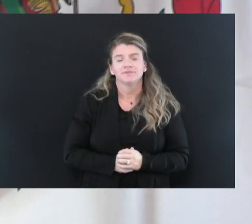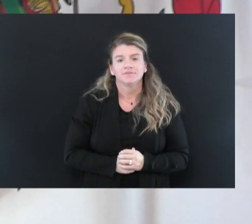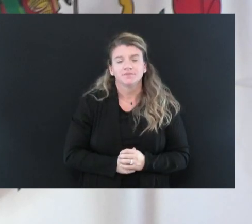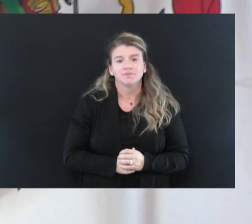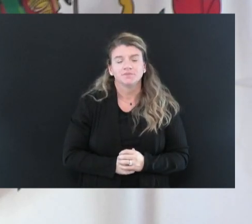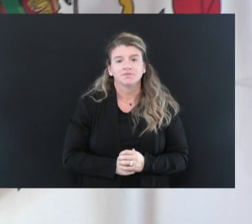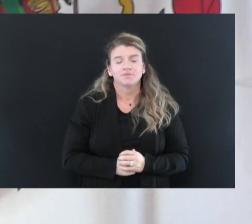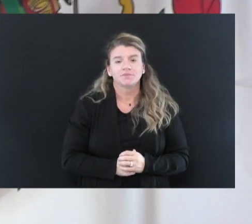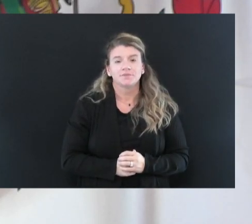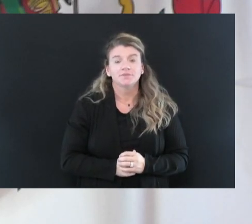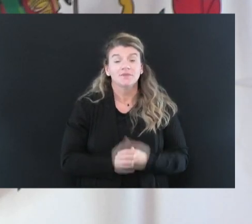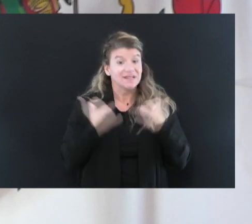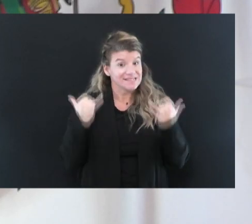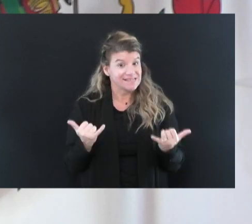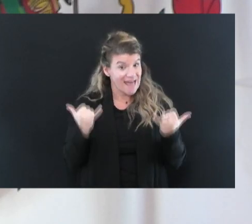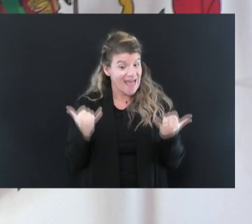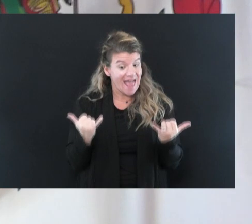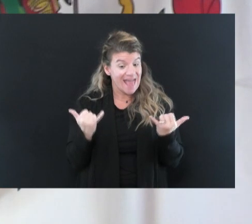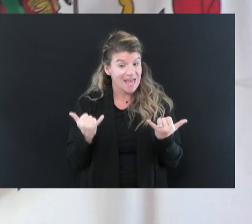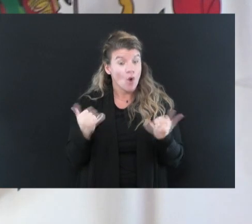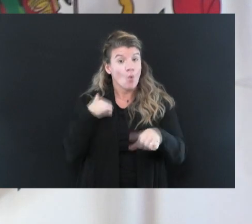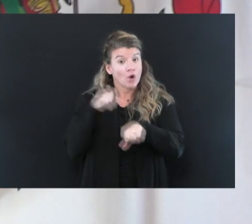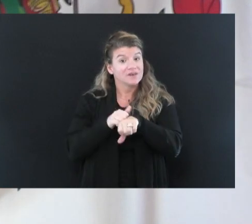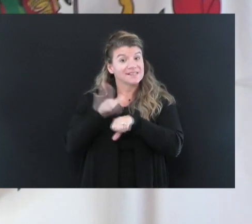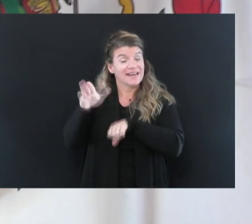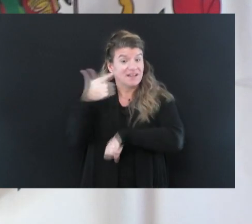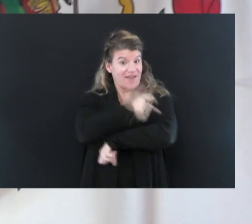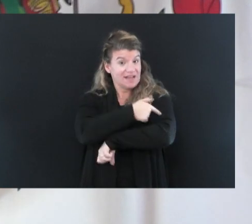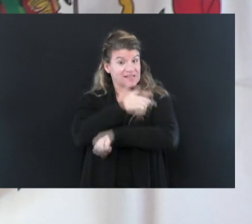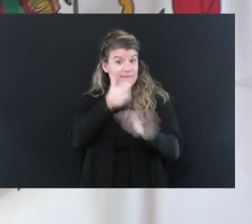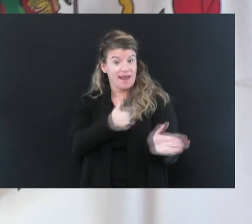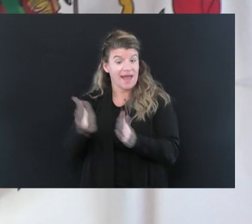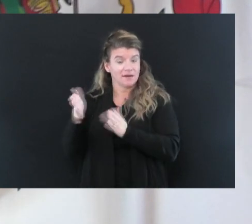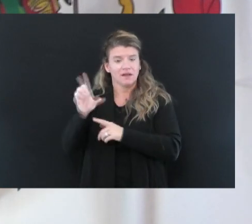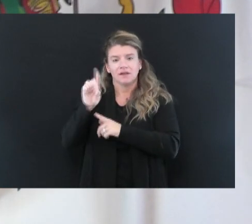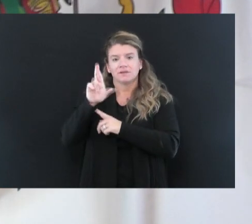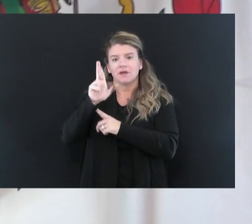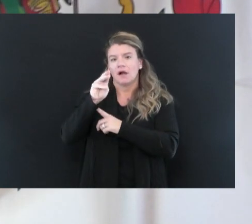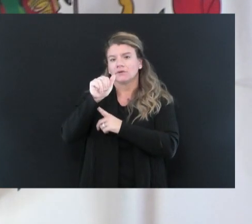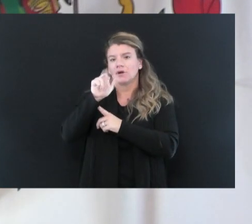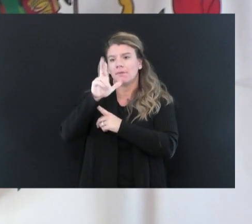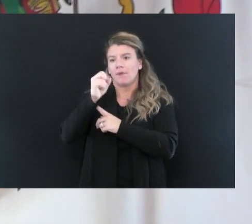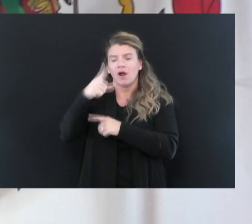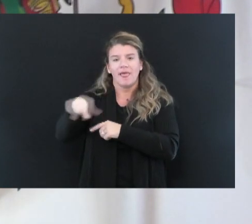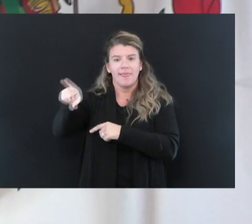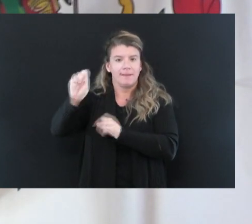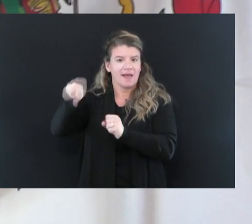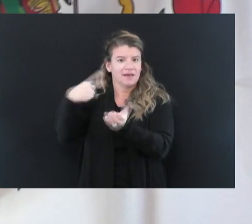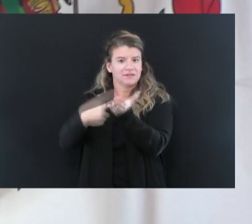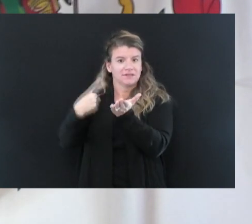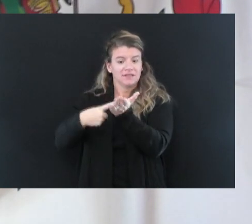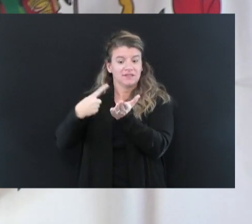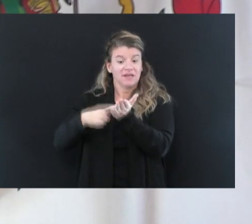Today, like I said, we're submitting this vaccine plan, and Dr. Marsh and everybody's going to be talking about that. And I think that's all I've